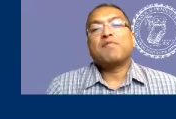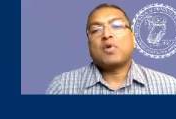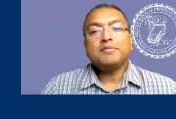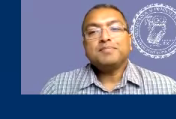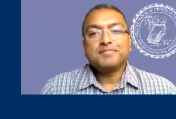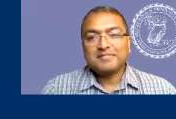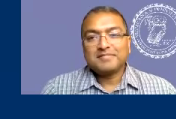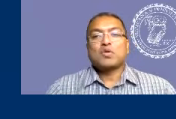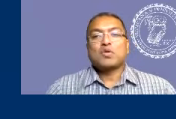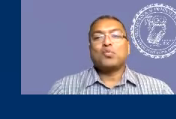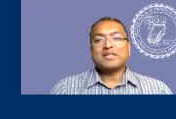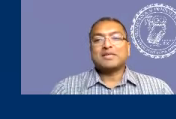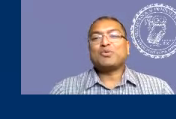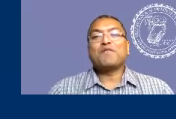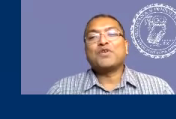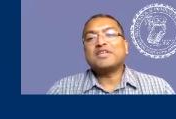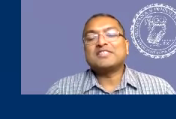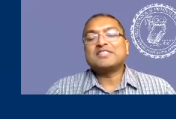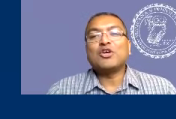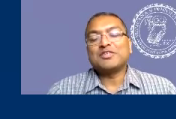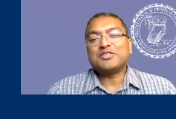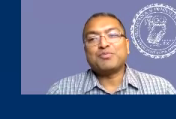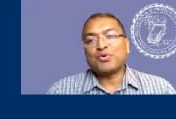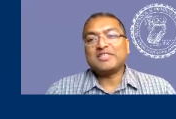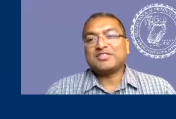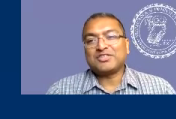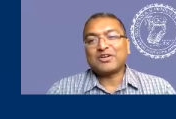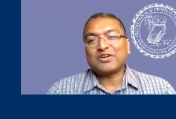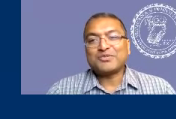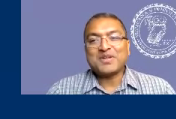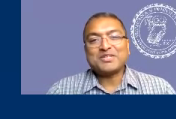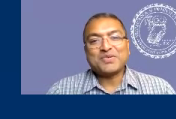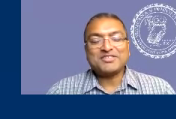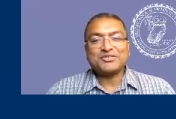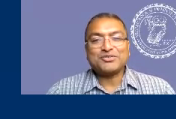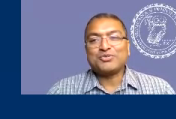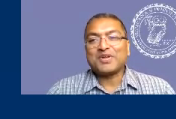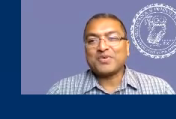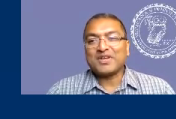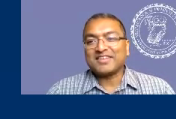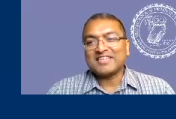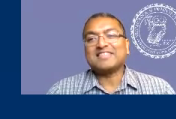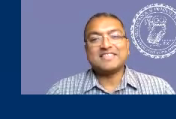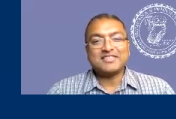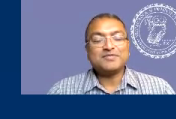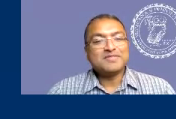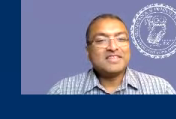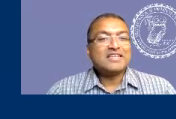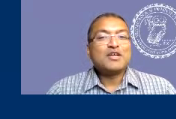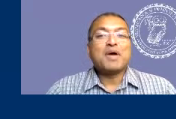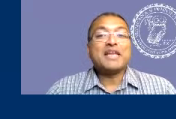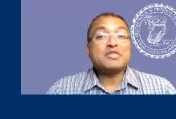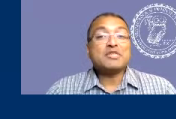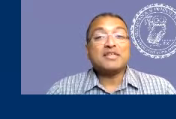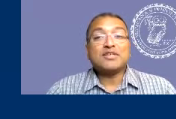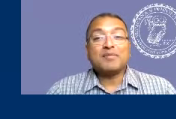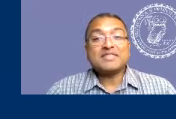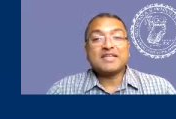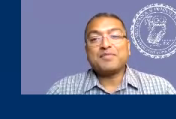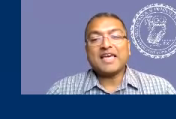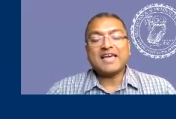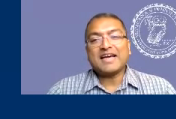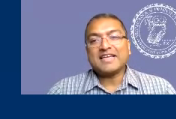Hello everyone. Welcome to our first Archaeology Abridged talk of the 2022-2023 season. My name is